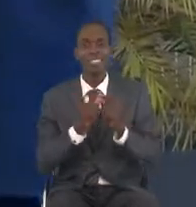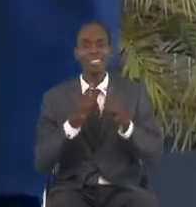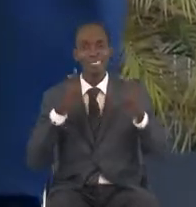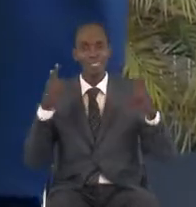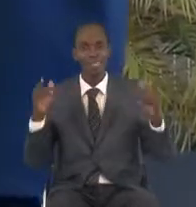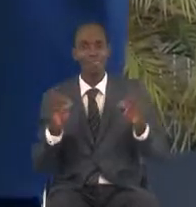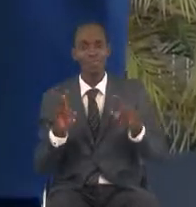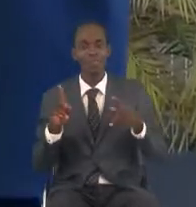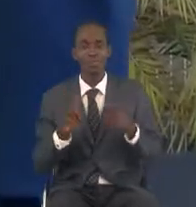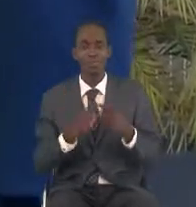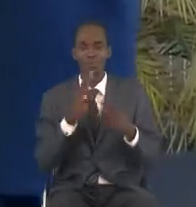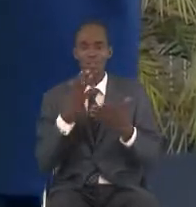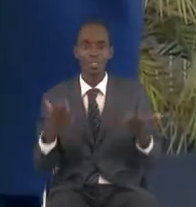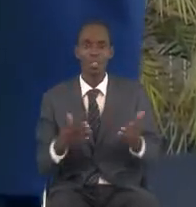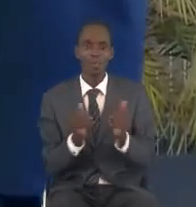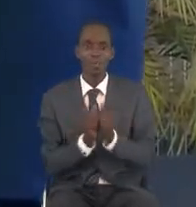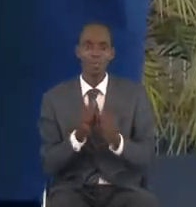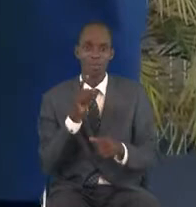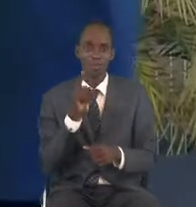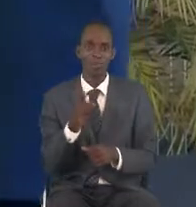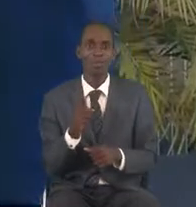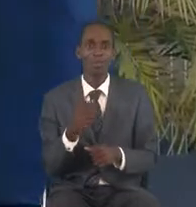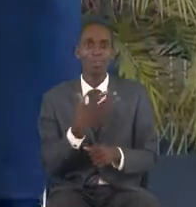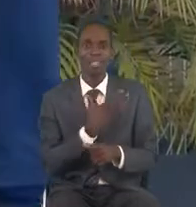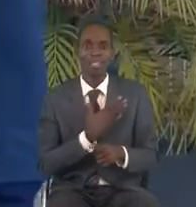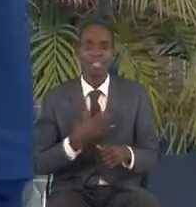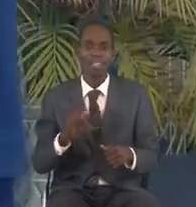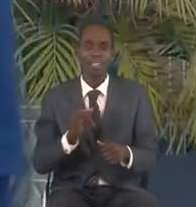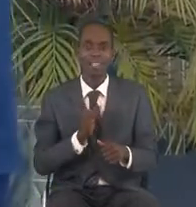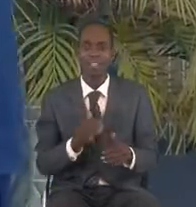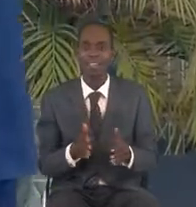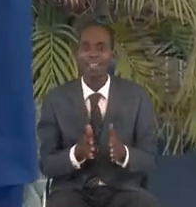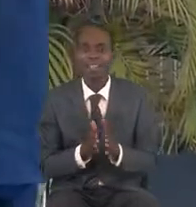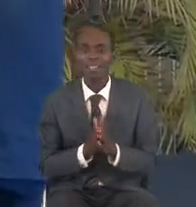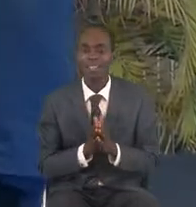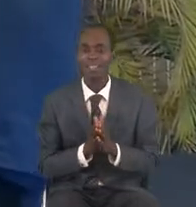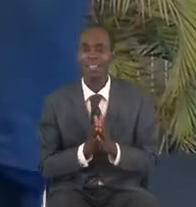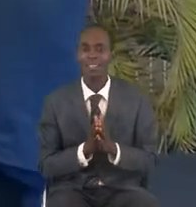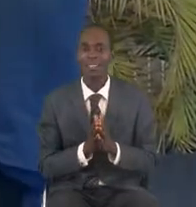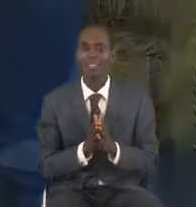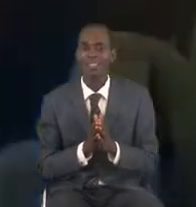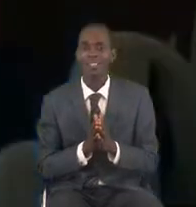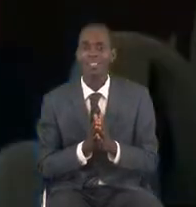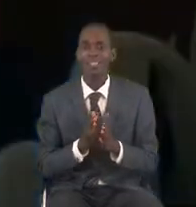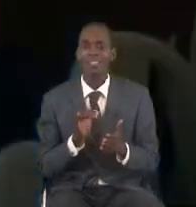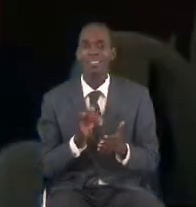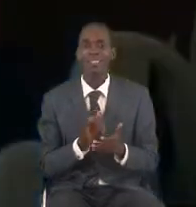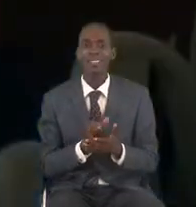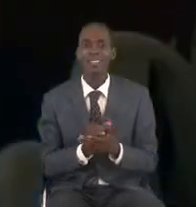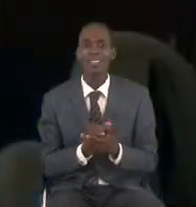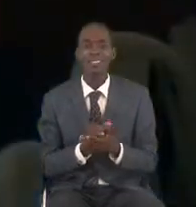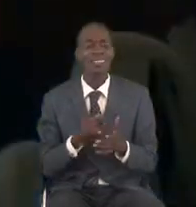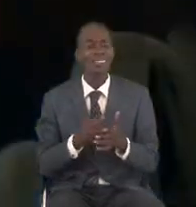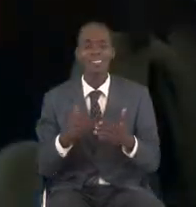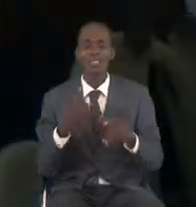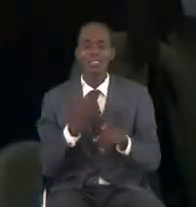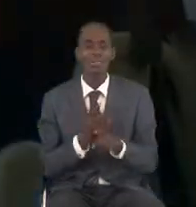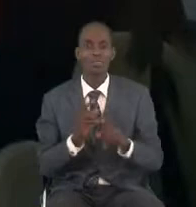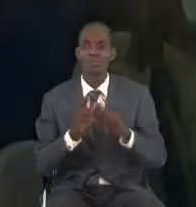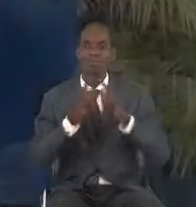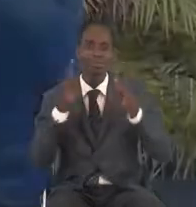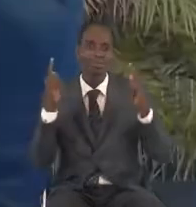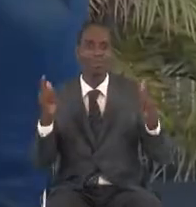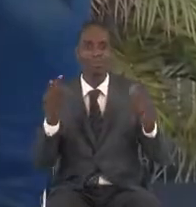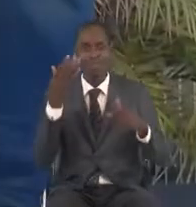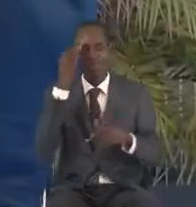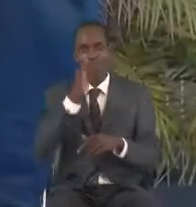you. And I honestly declare that it's just been awesome knowing you